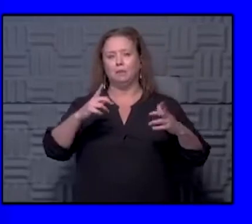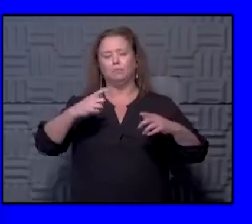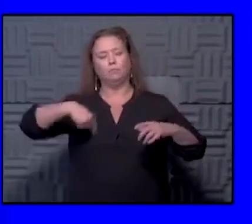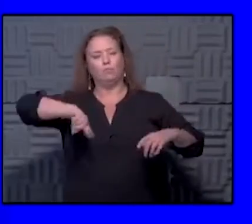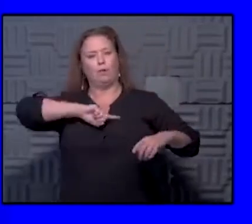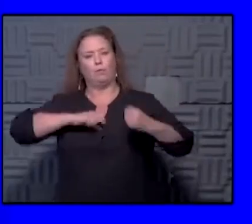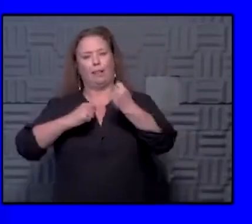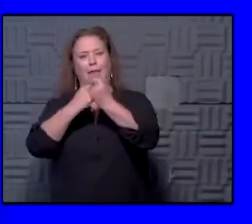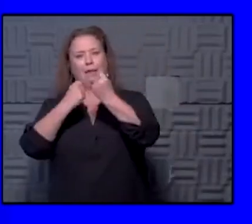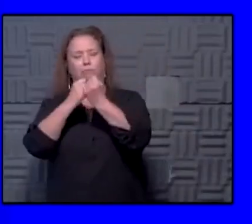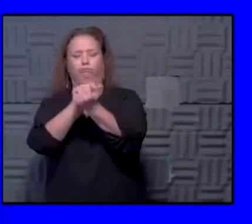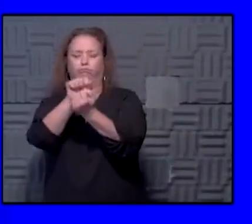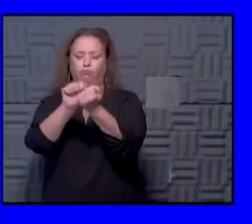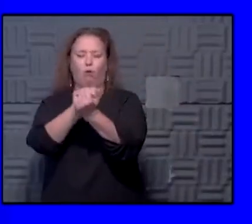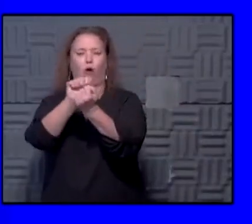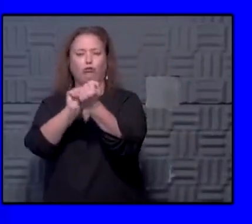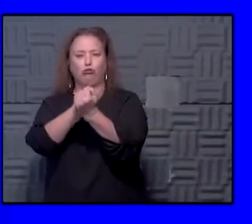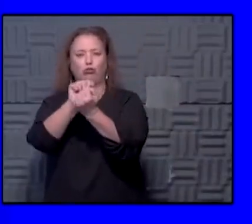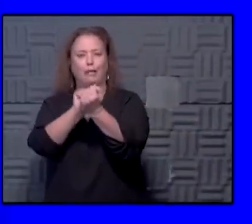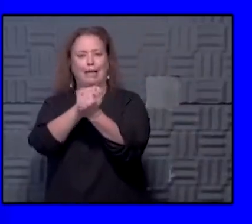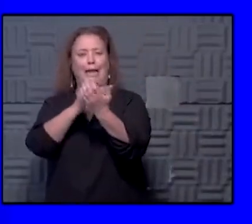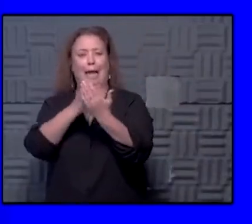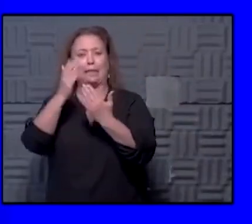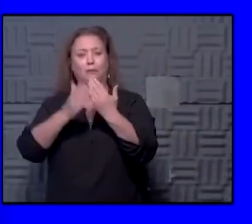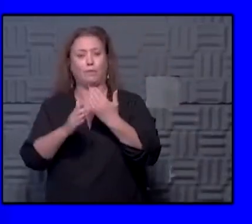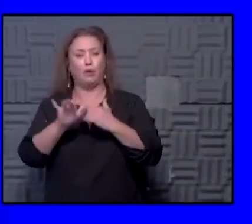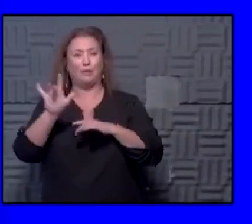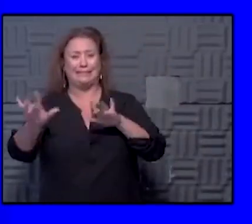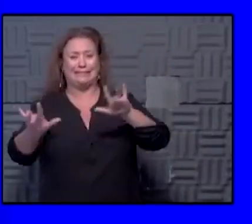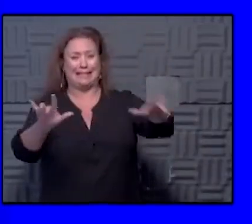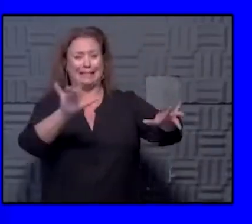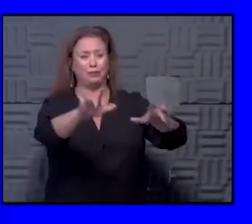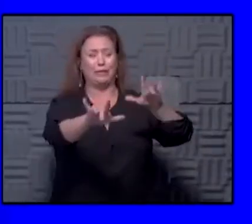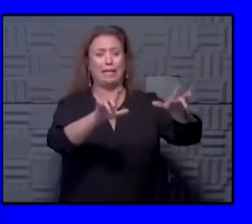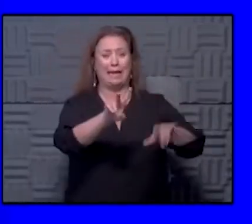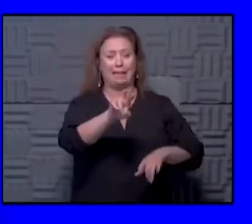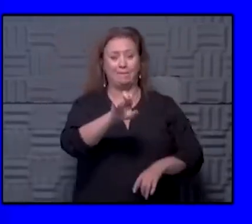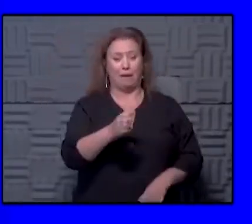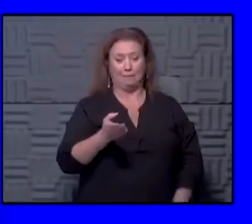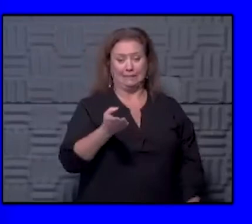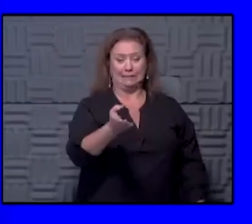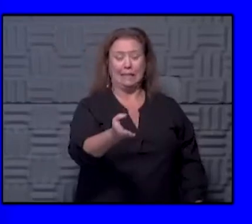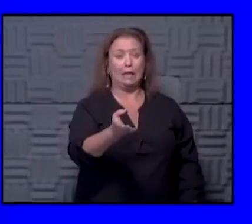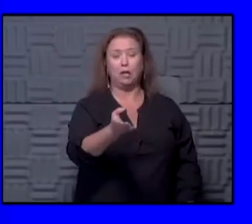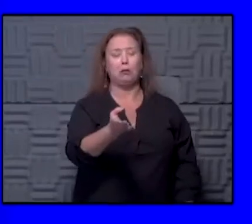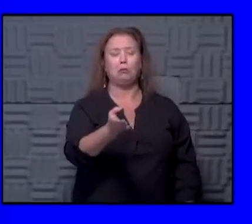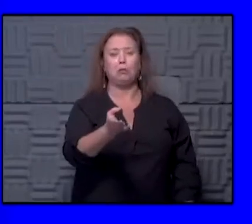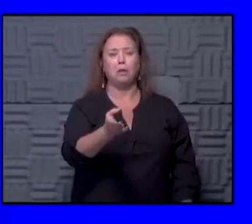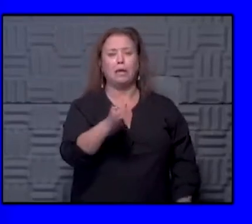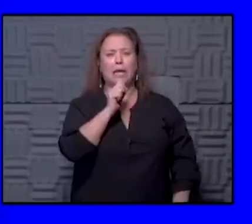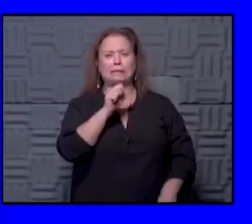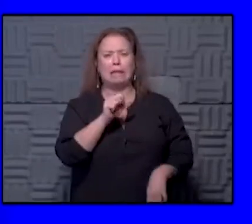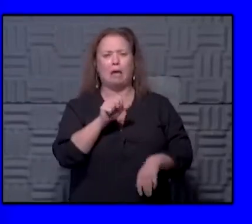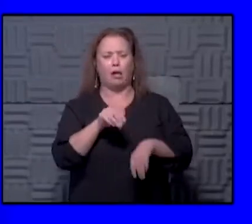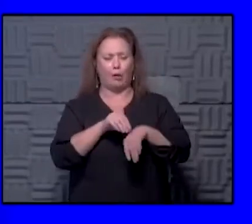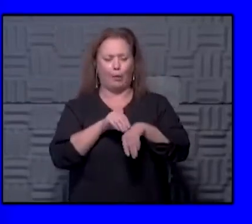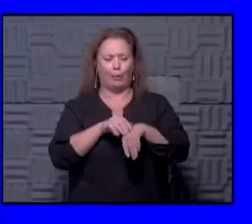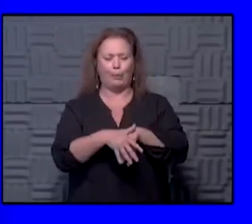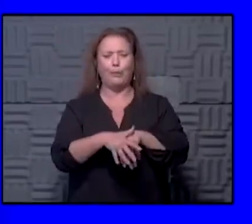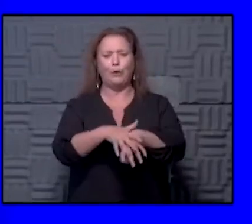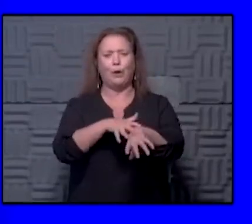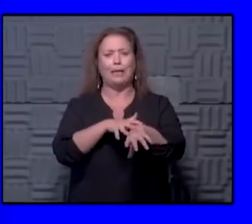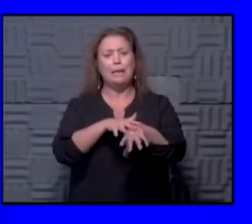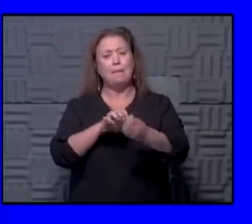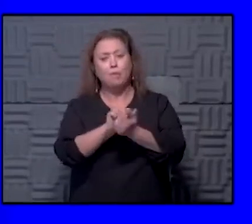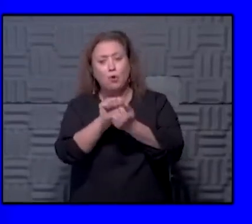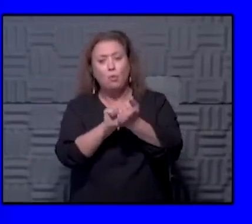really endorsed hand hygiene. So if you're touching these high-touch surfaces and the virus is on the surface, it's not going to go through your hands. But if you're doing adequate